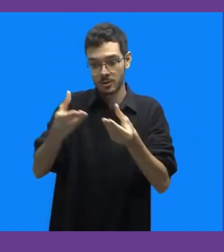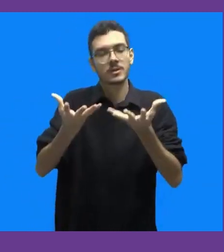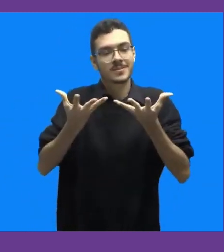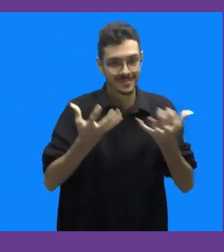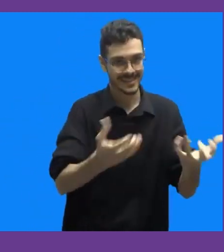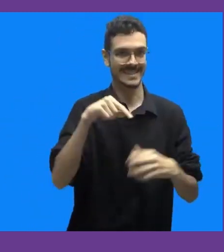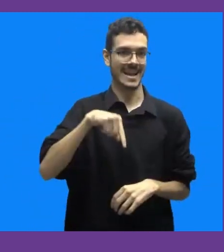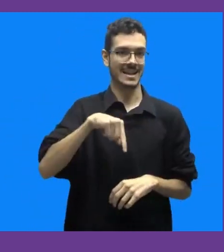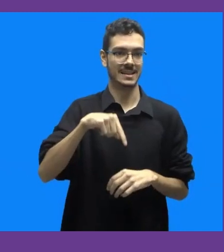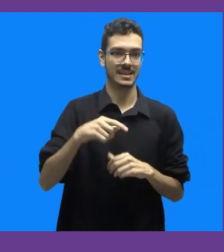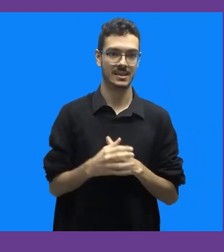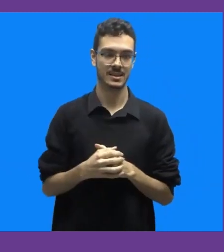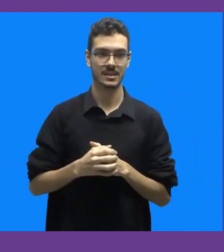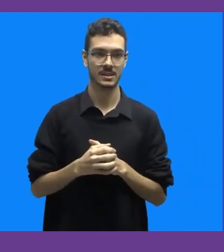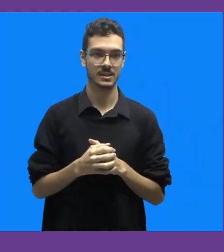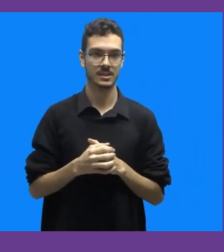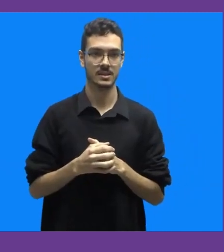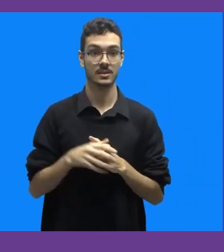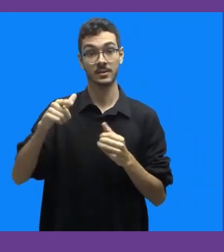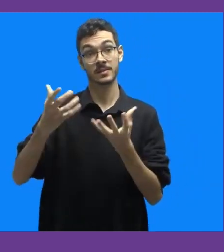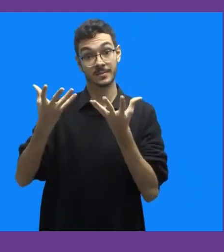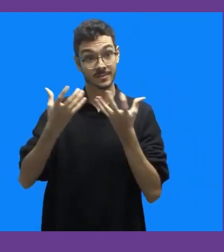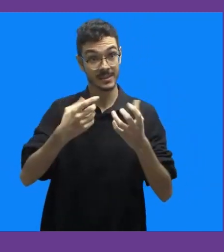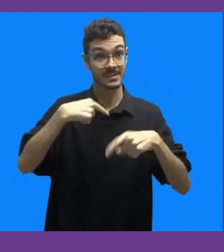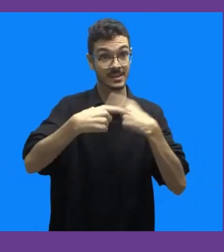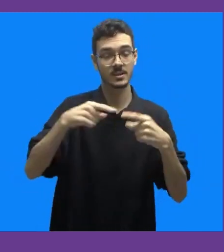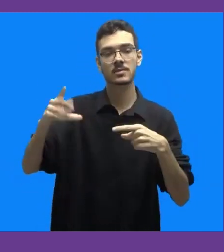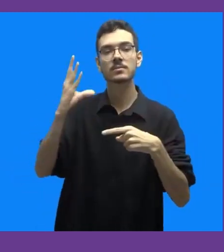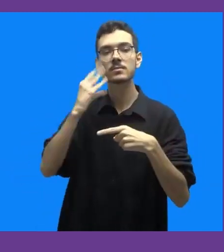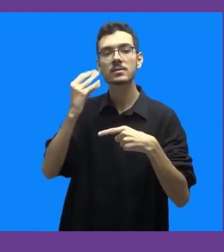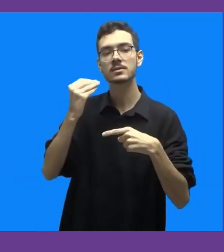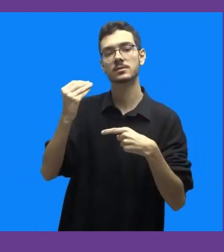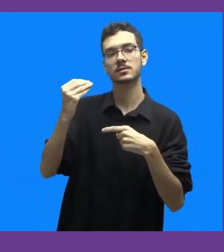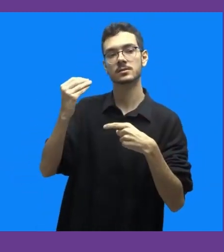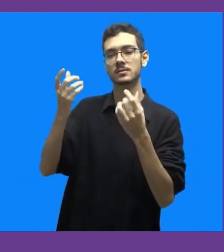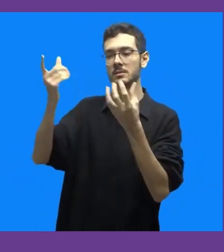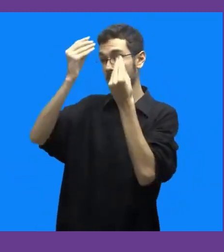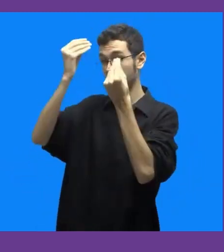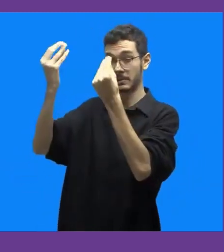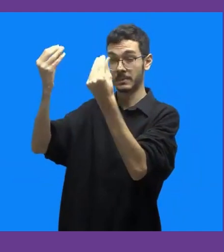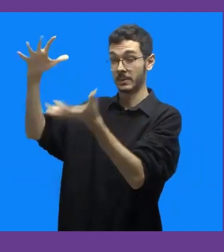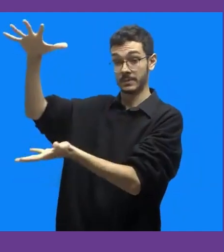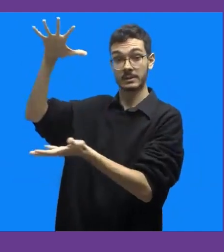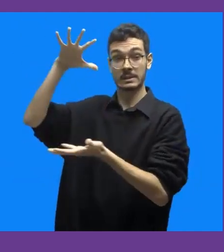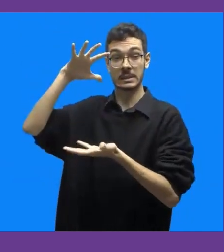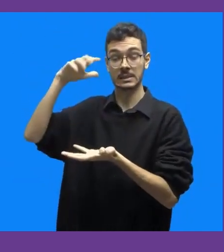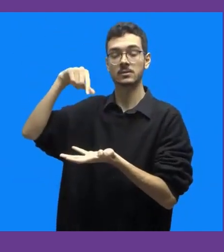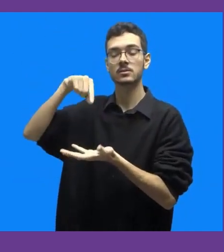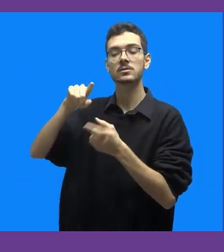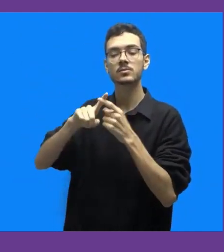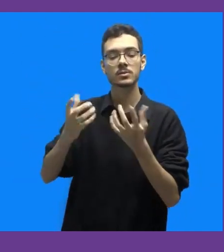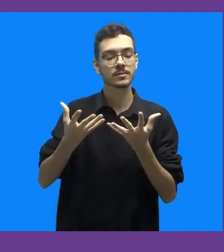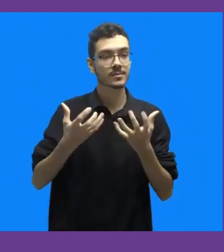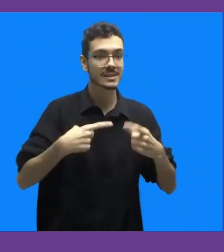all these tons of information that you have access to. And this is something that we are trying to do, not